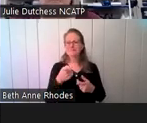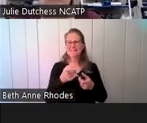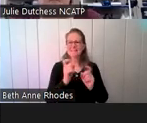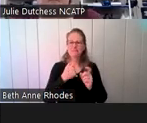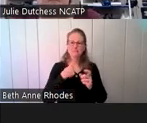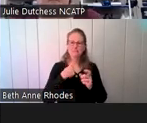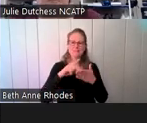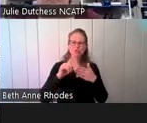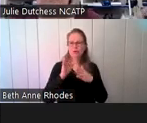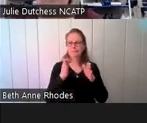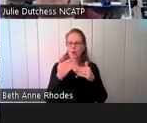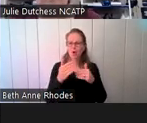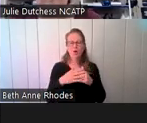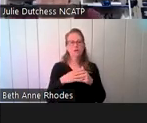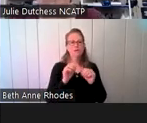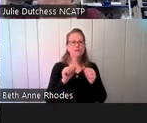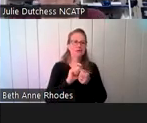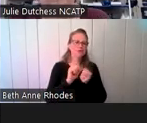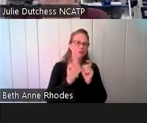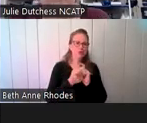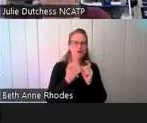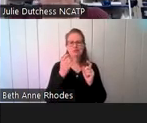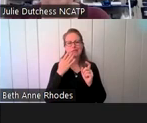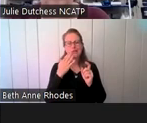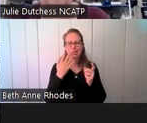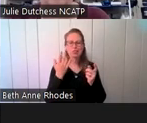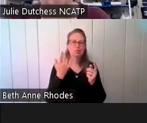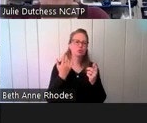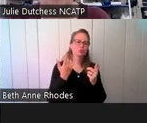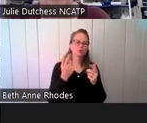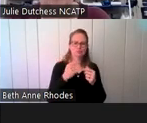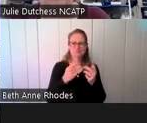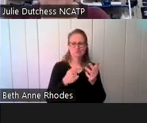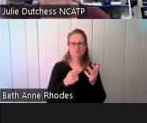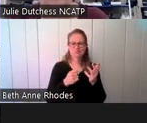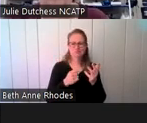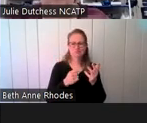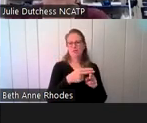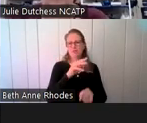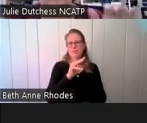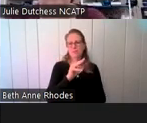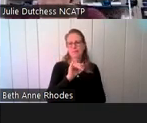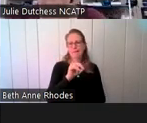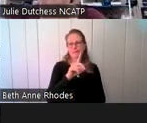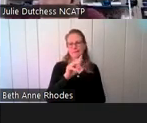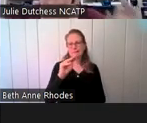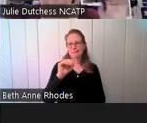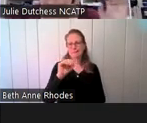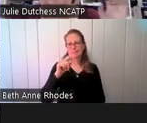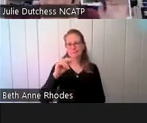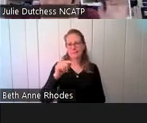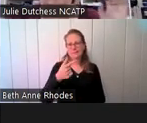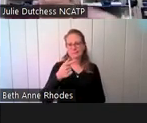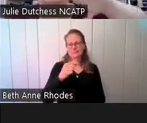boxes, and you can change the borders and things like that. And so that's mind mapping, and that's what it kind of looks like there. And you can just take your